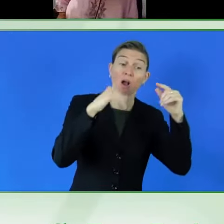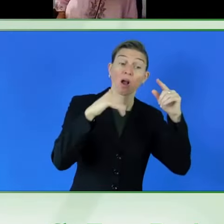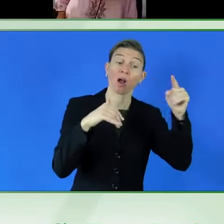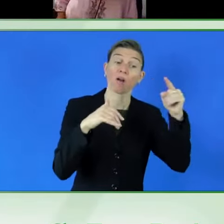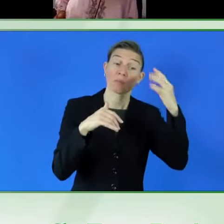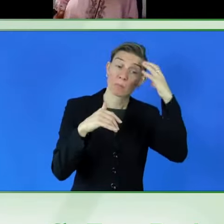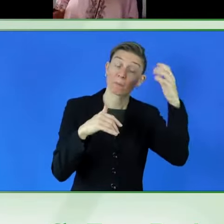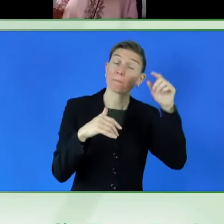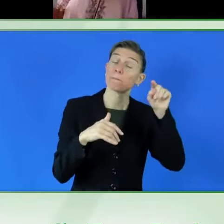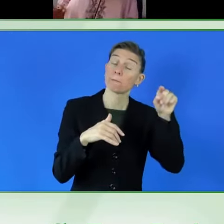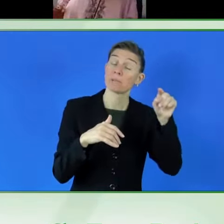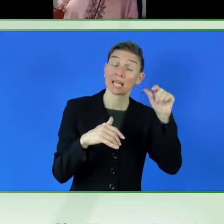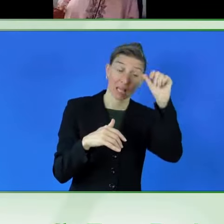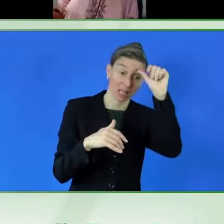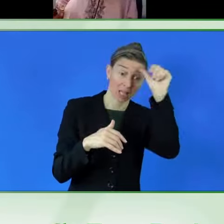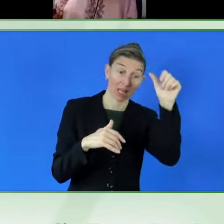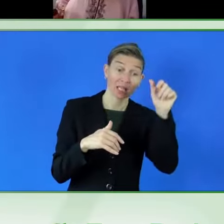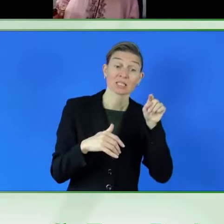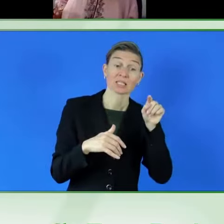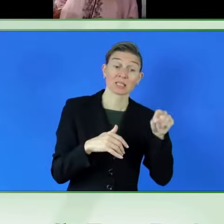and